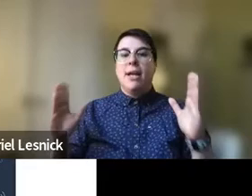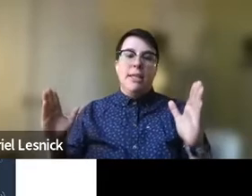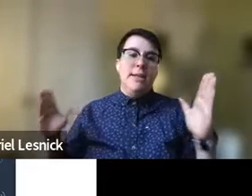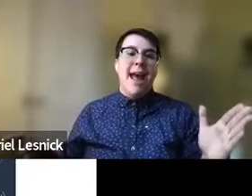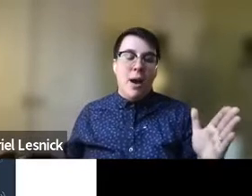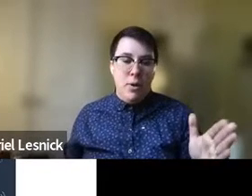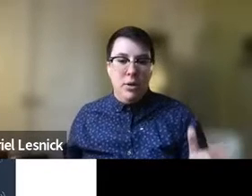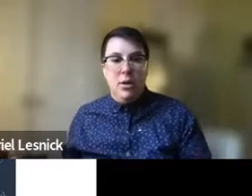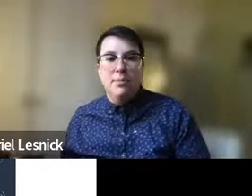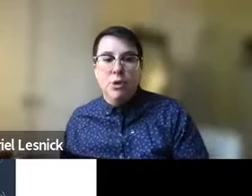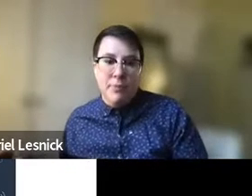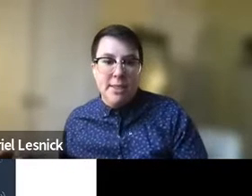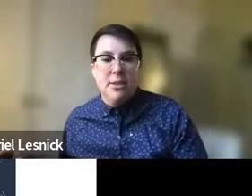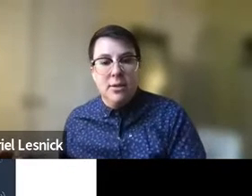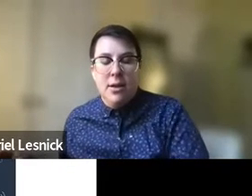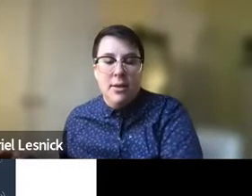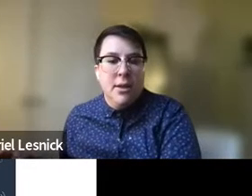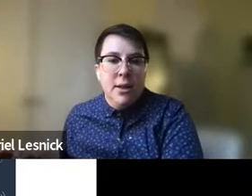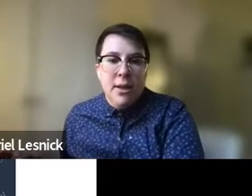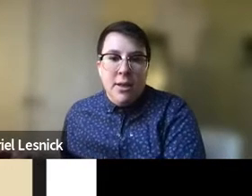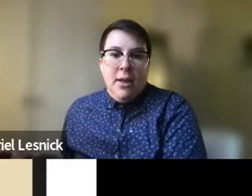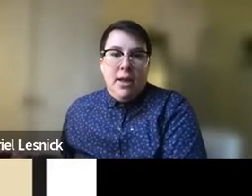Deaf President Now movement.